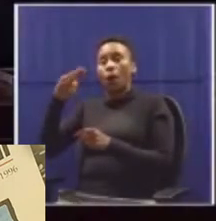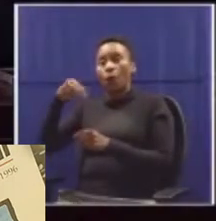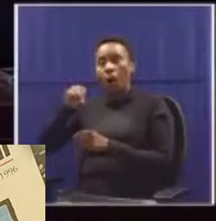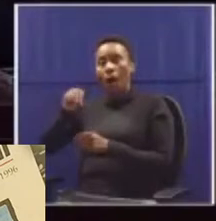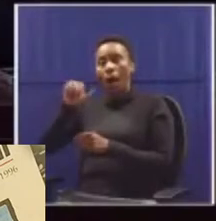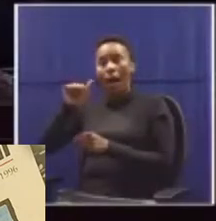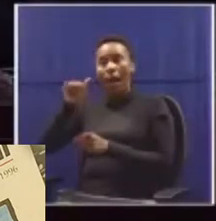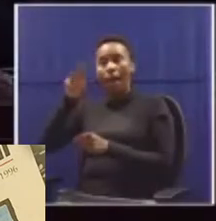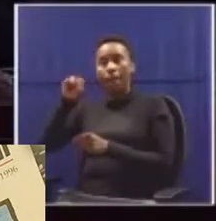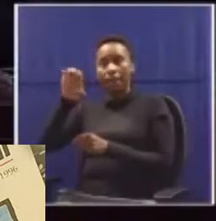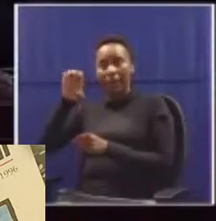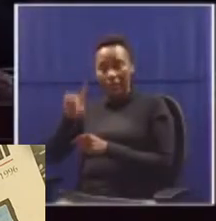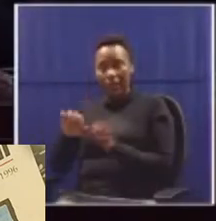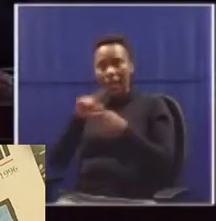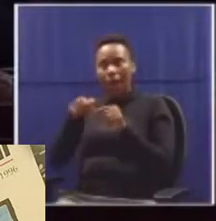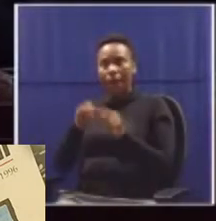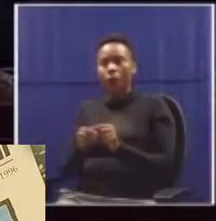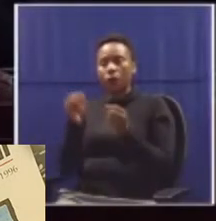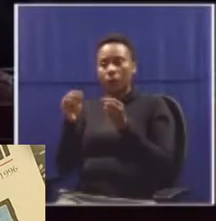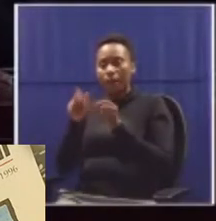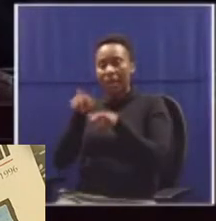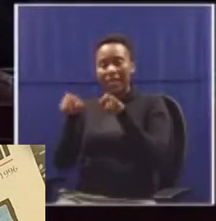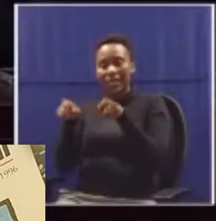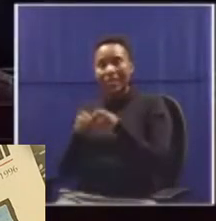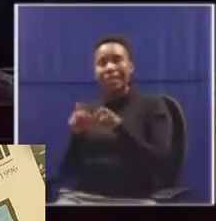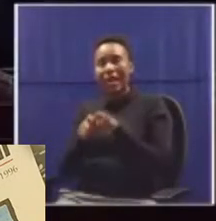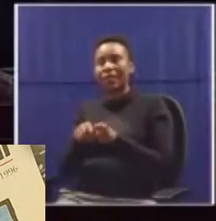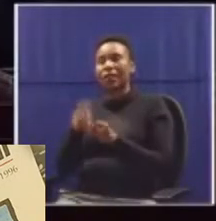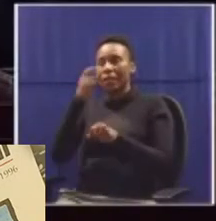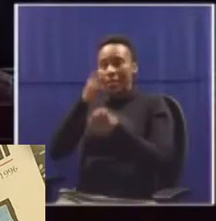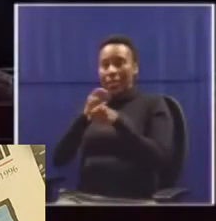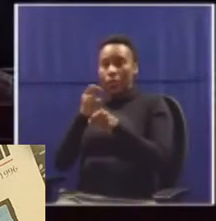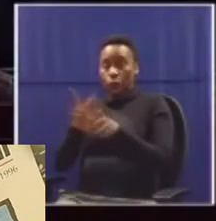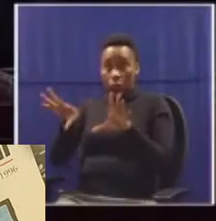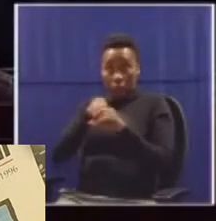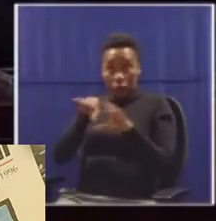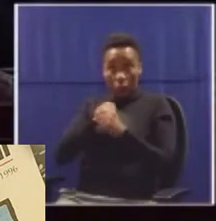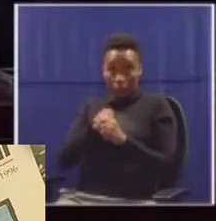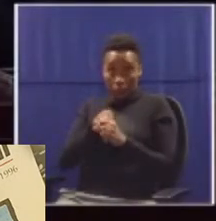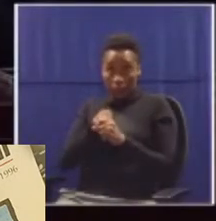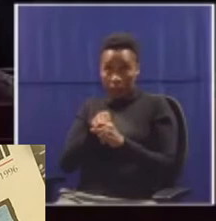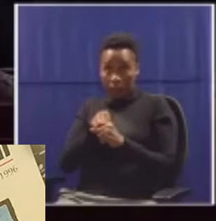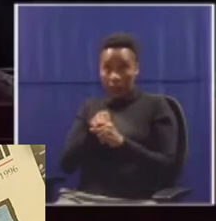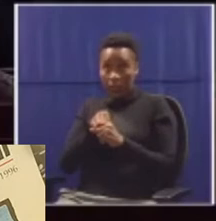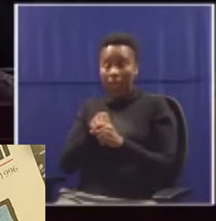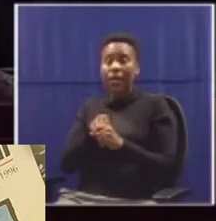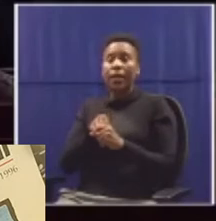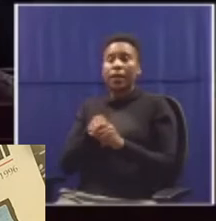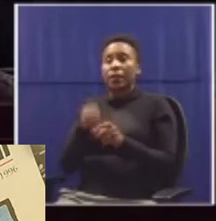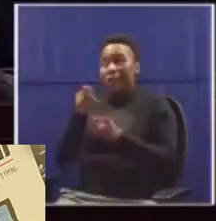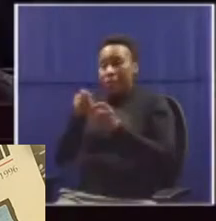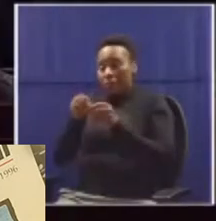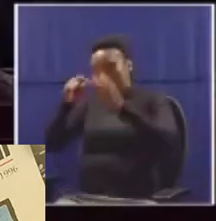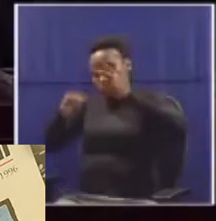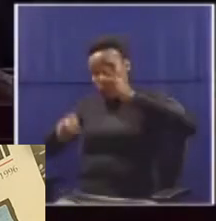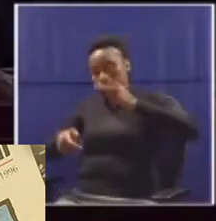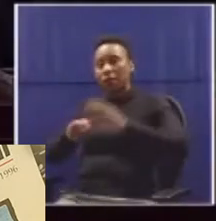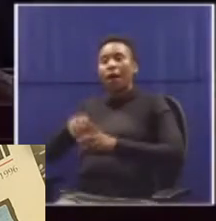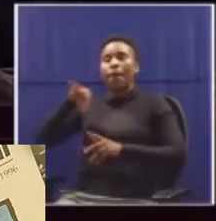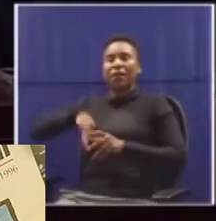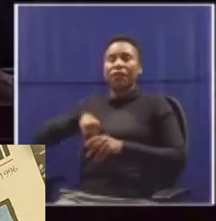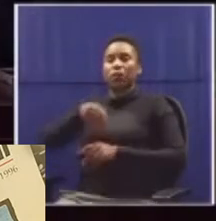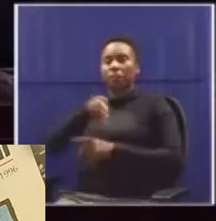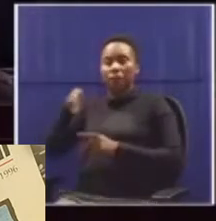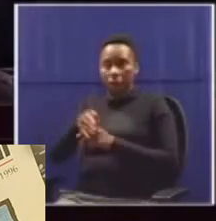become involved in legal aid clinics and Street law programs and there are several benefits also for law